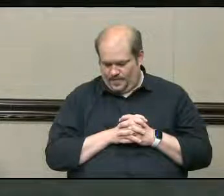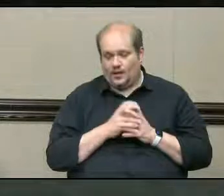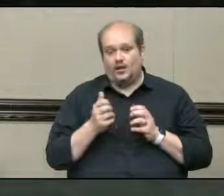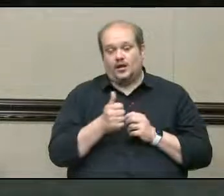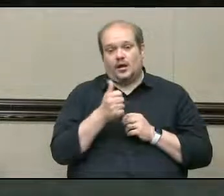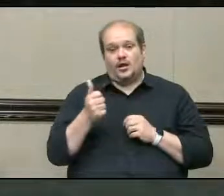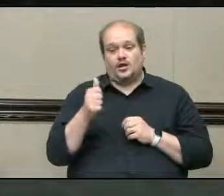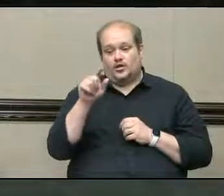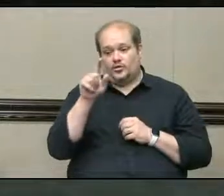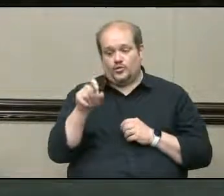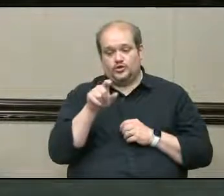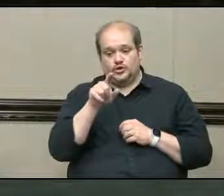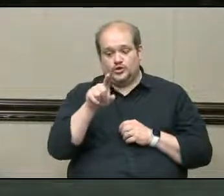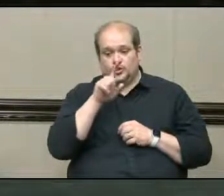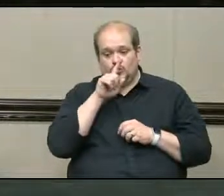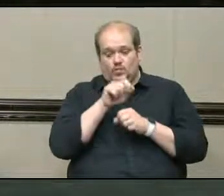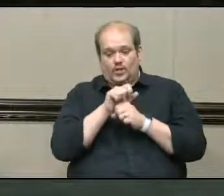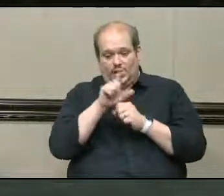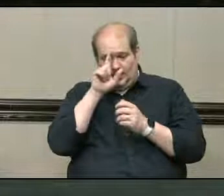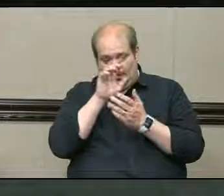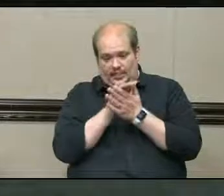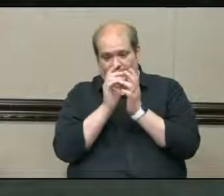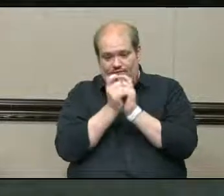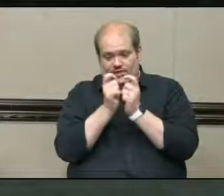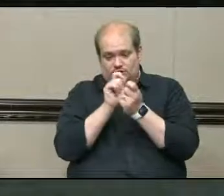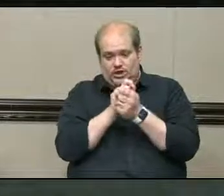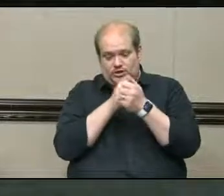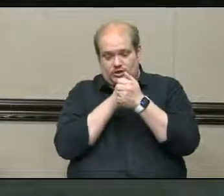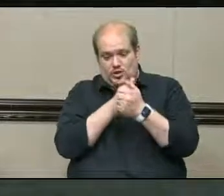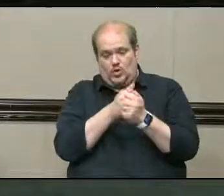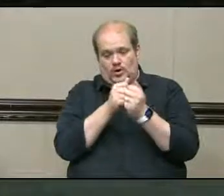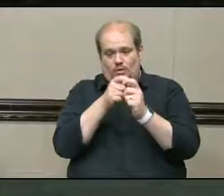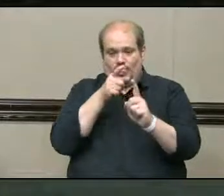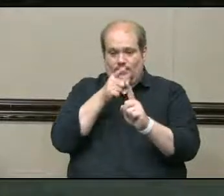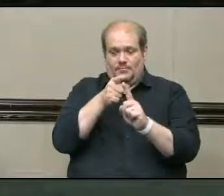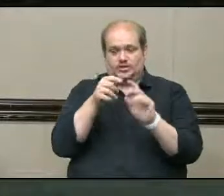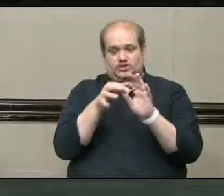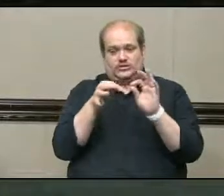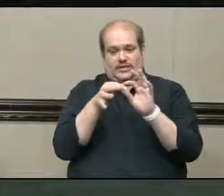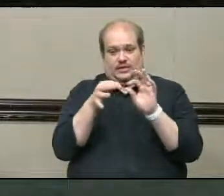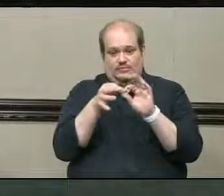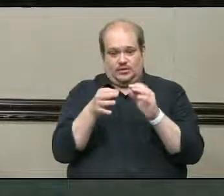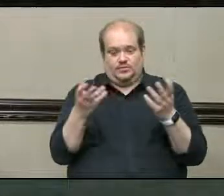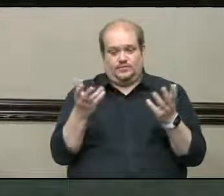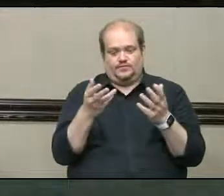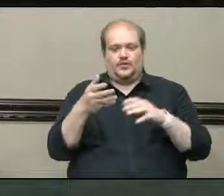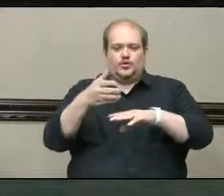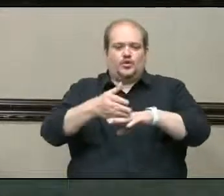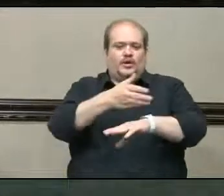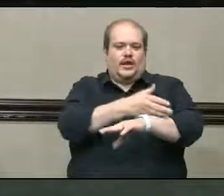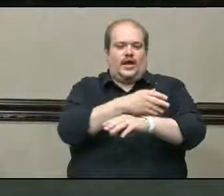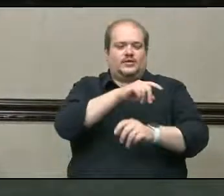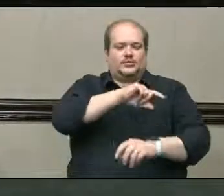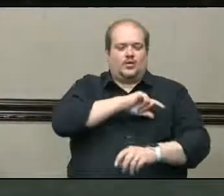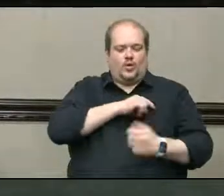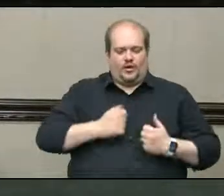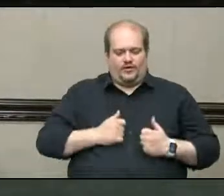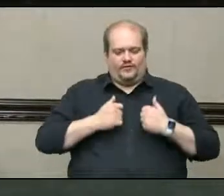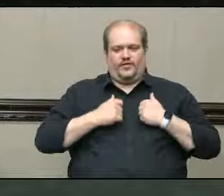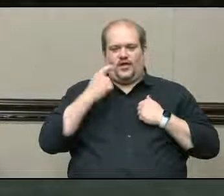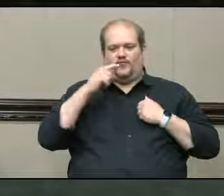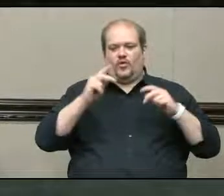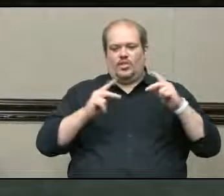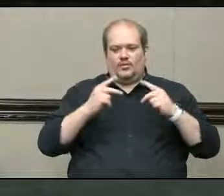Another question is do you really believe these changes are in accordance with the mission statement, which is to enhance the quality of life for the